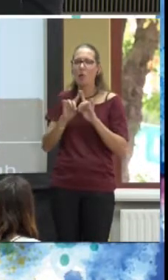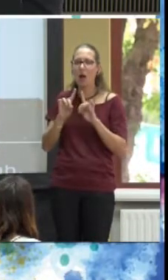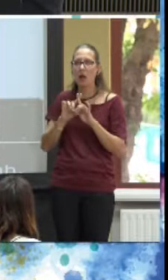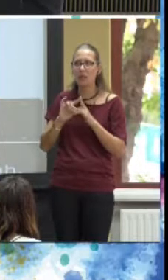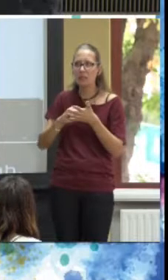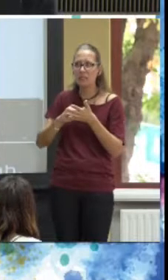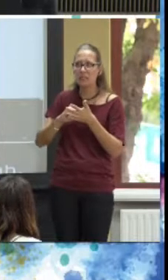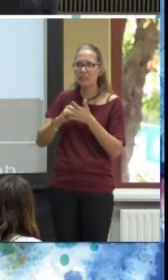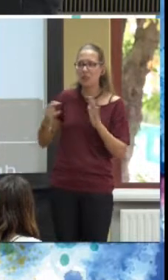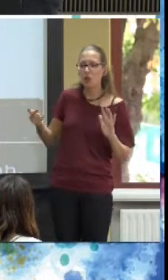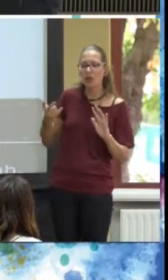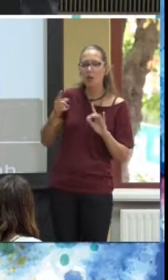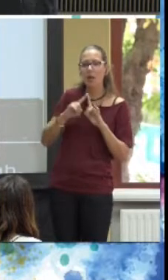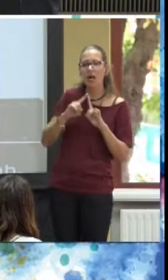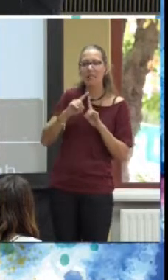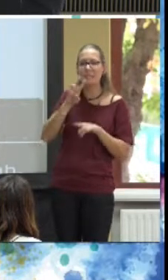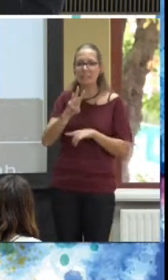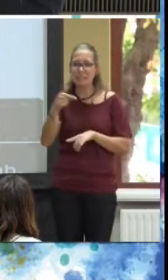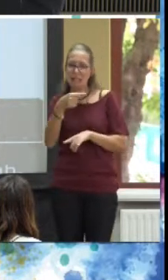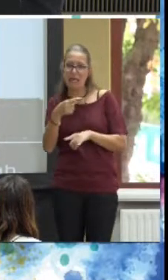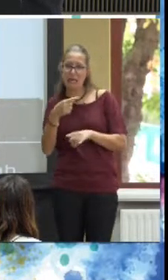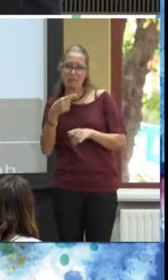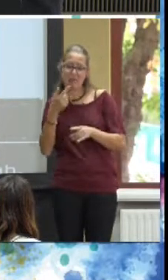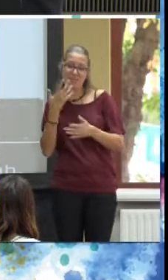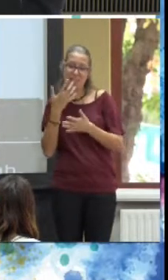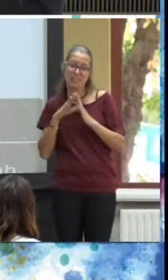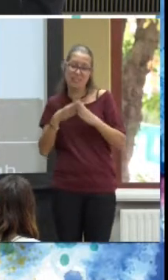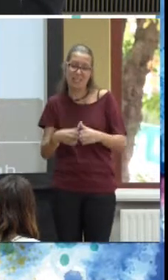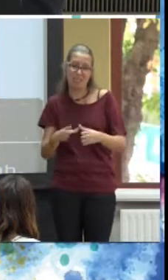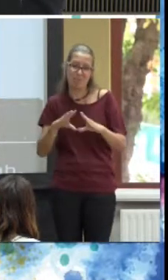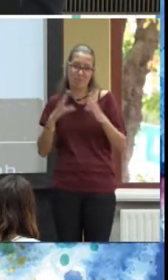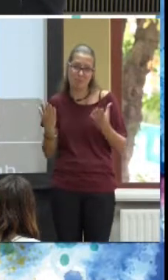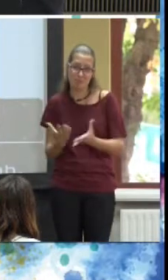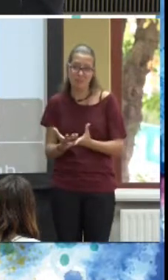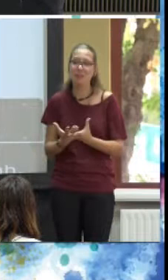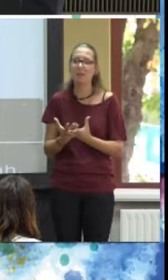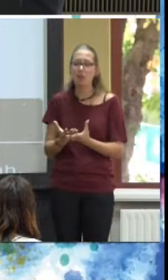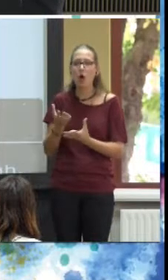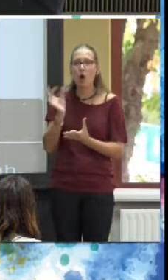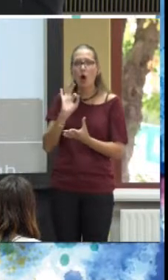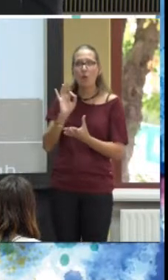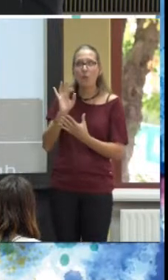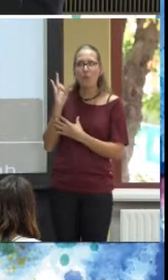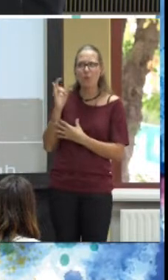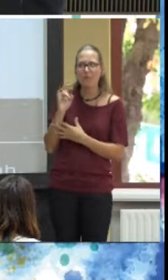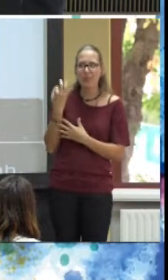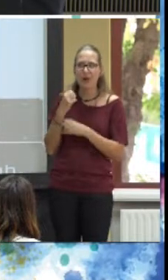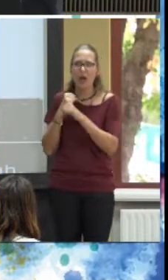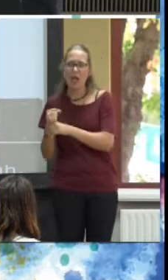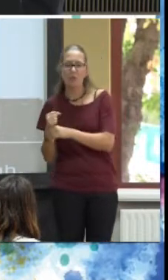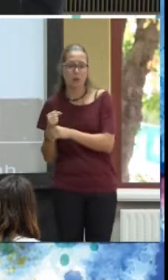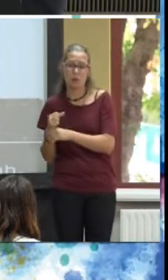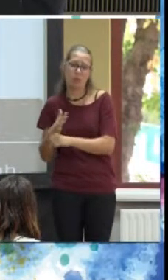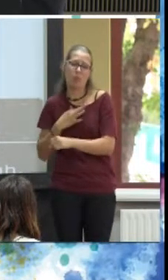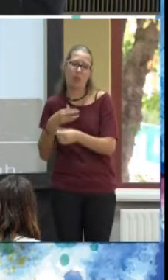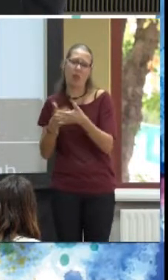HTML5, but it's downloadable. And we wouldn't want it for it to be a